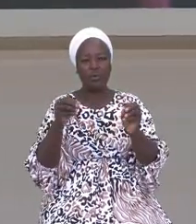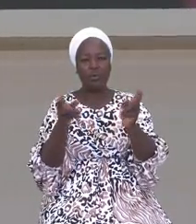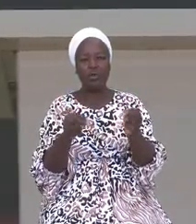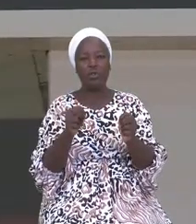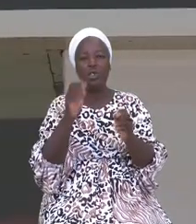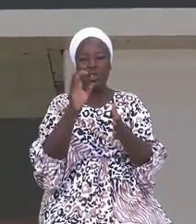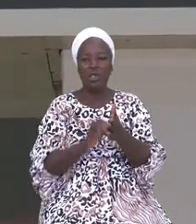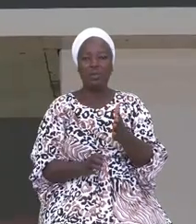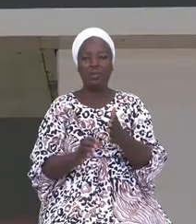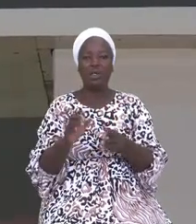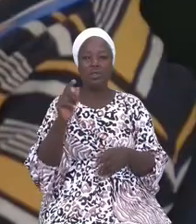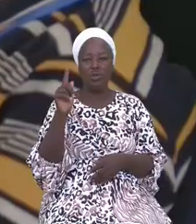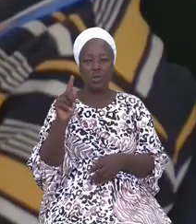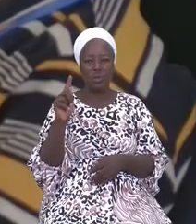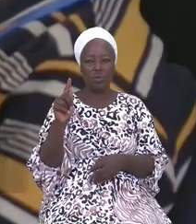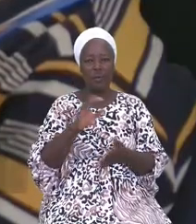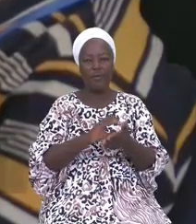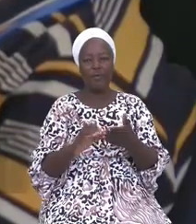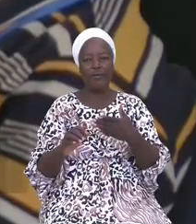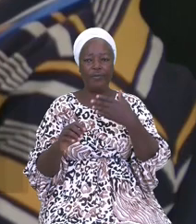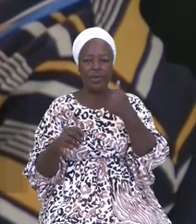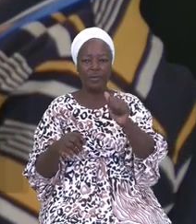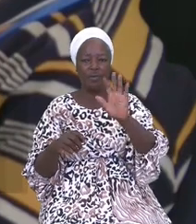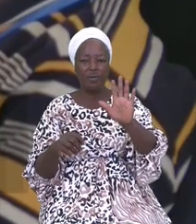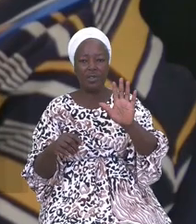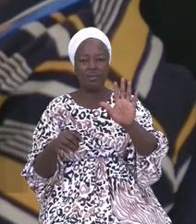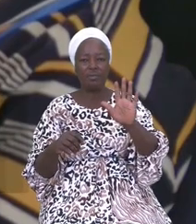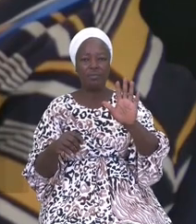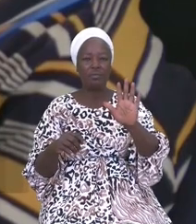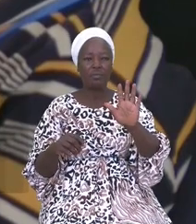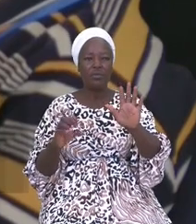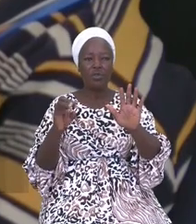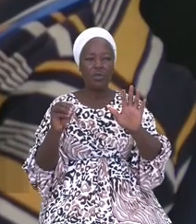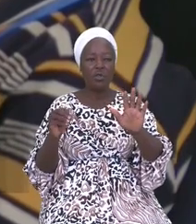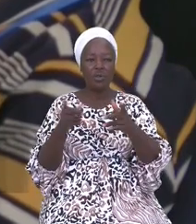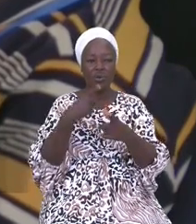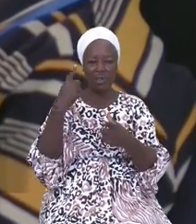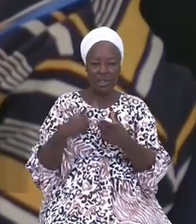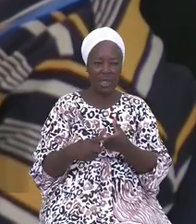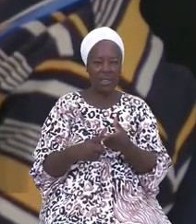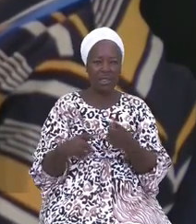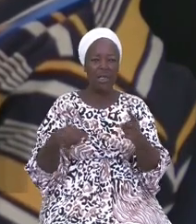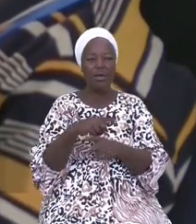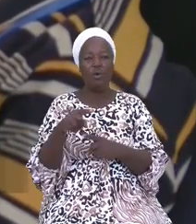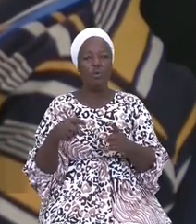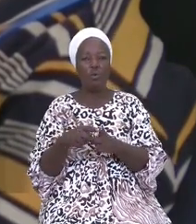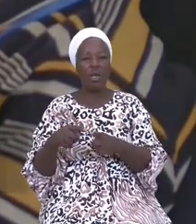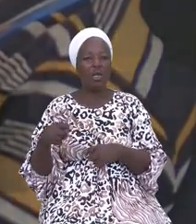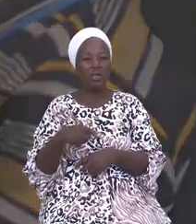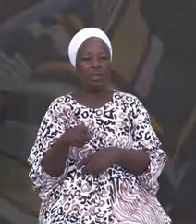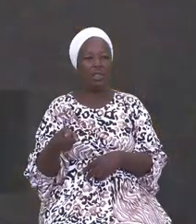21, verse 15. In John 21, verse 15, so then when they are